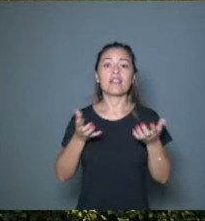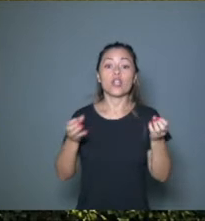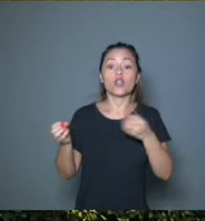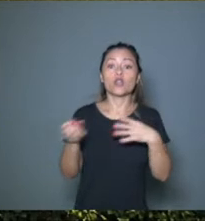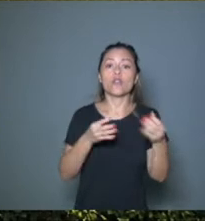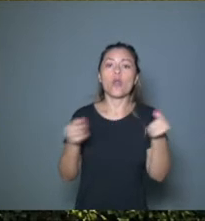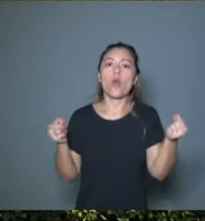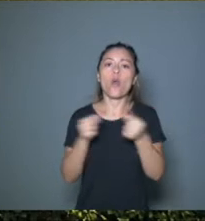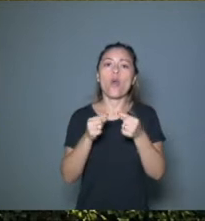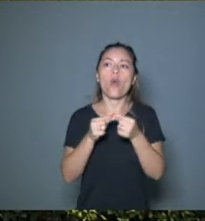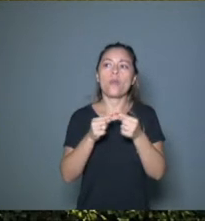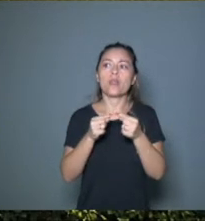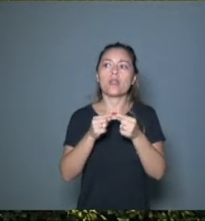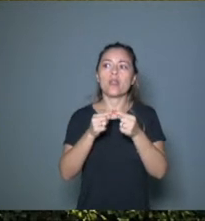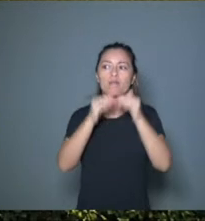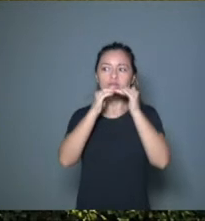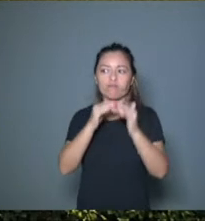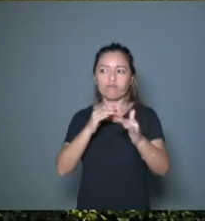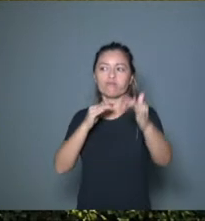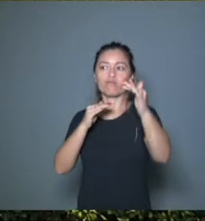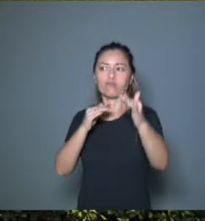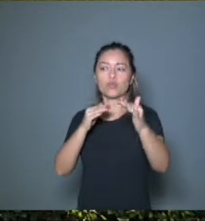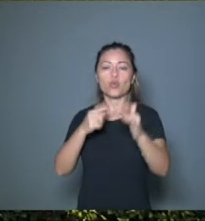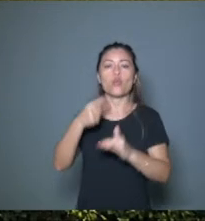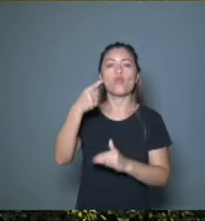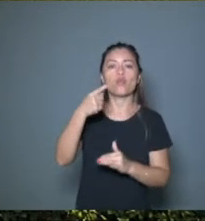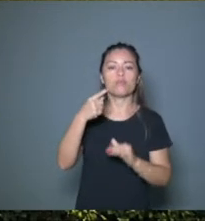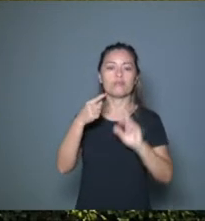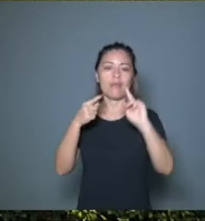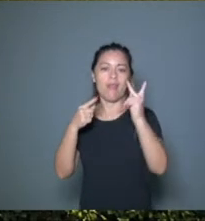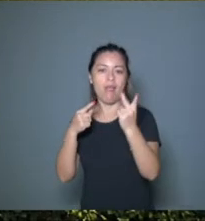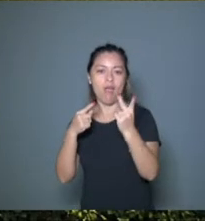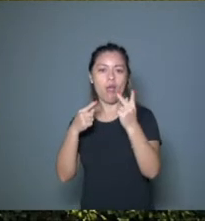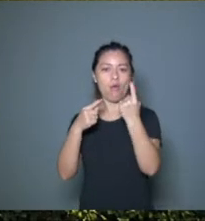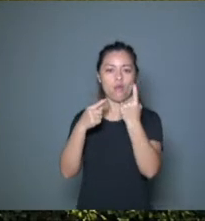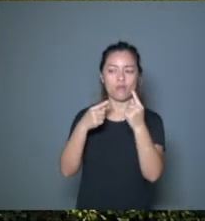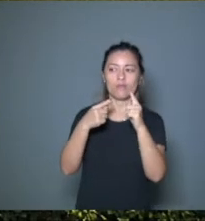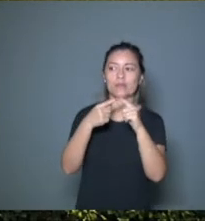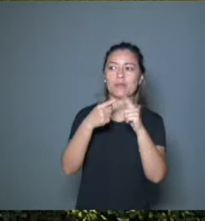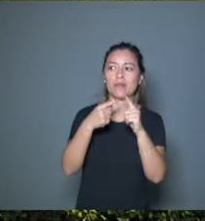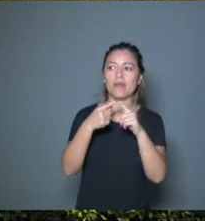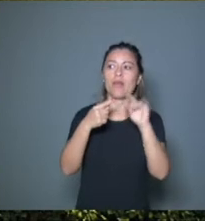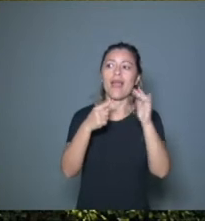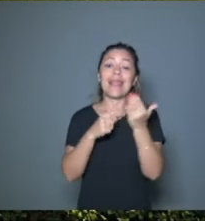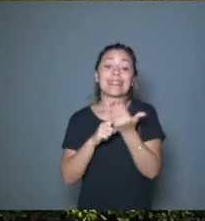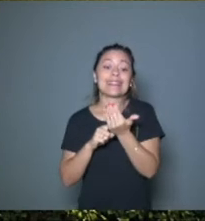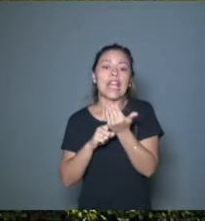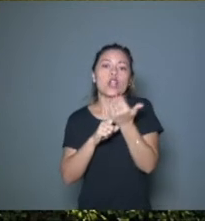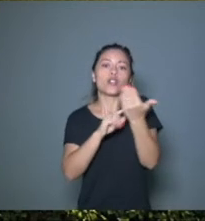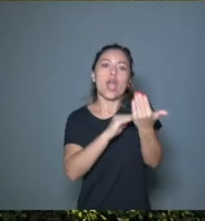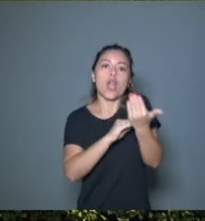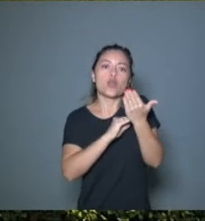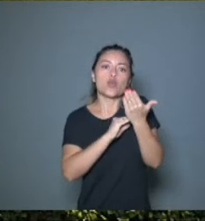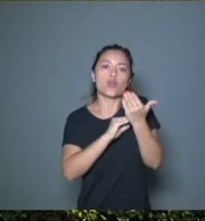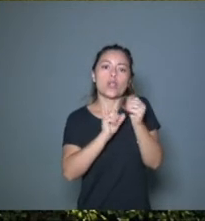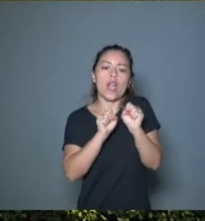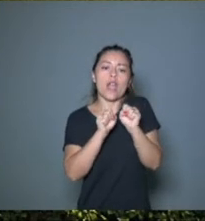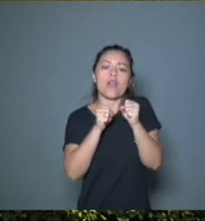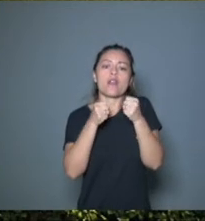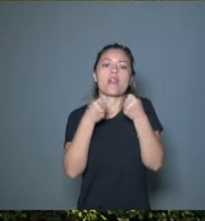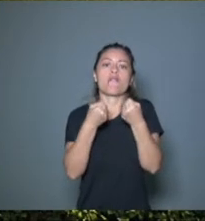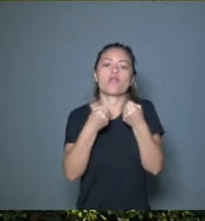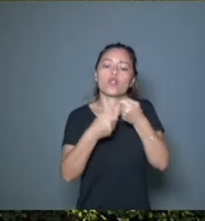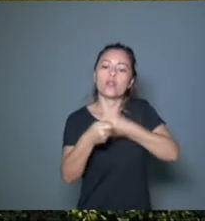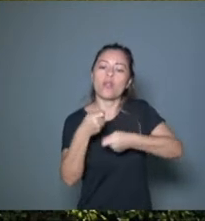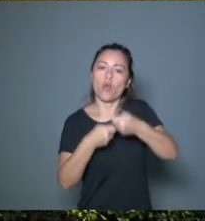Today, our innovation ambition is linked to Horizon 1, which is using technologies